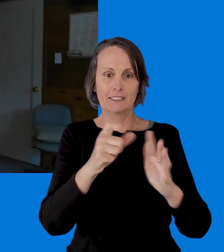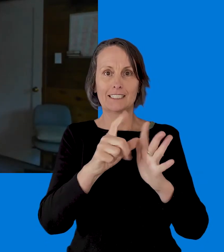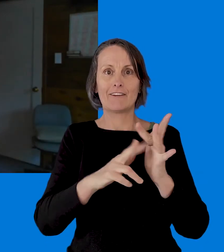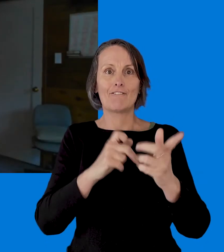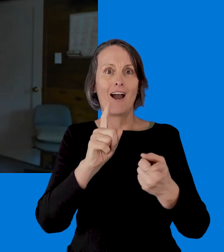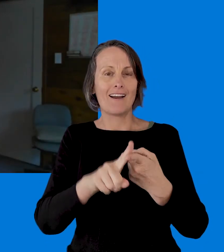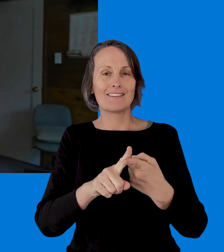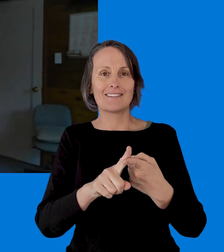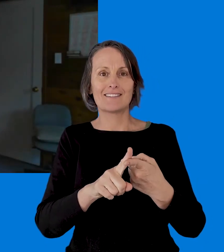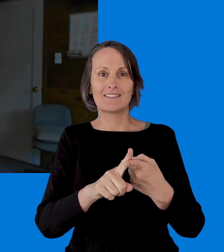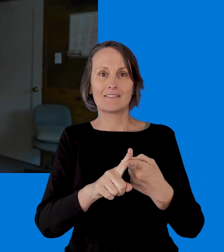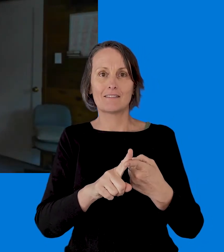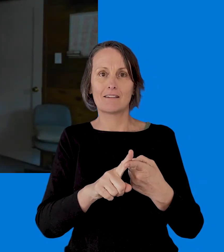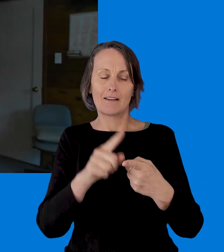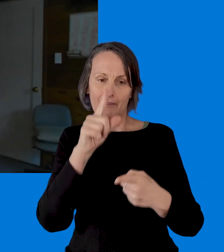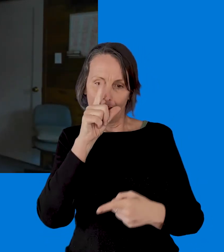environment.